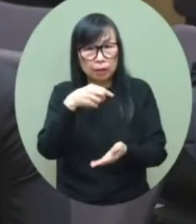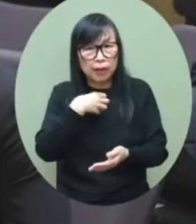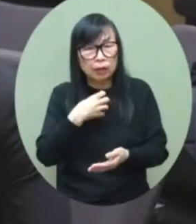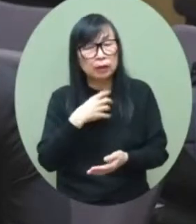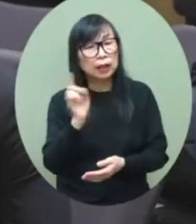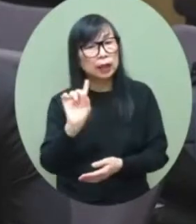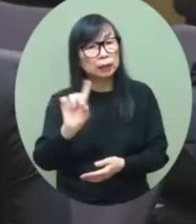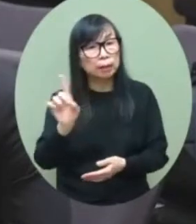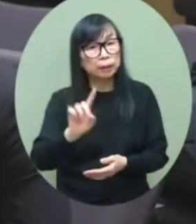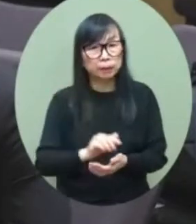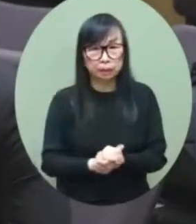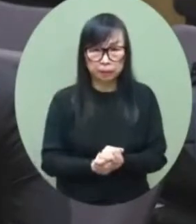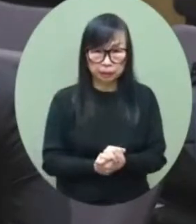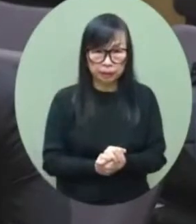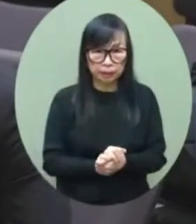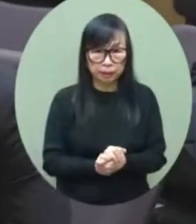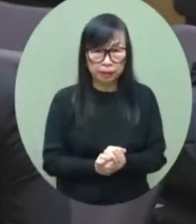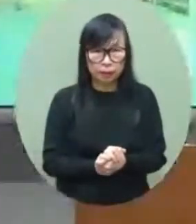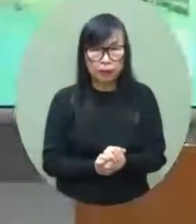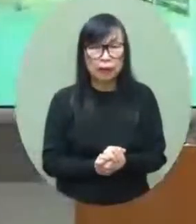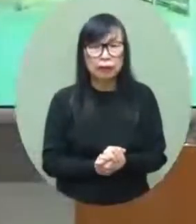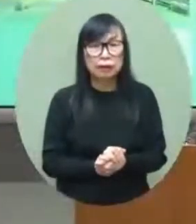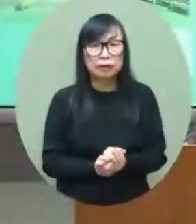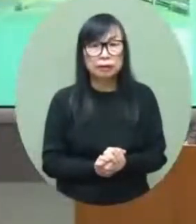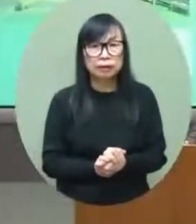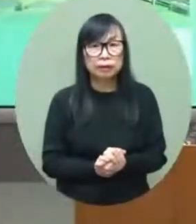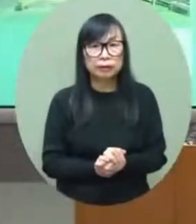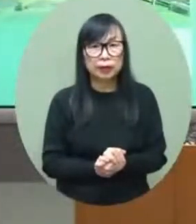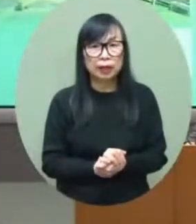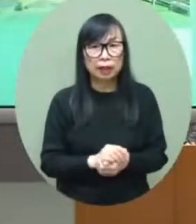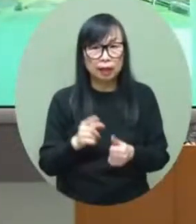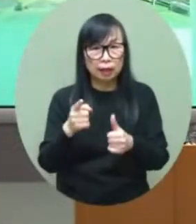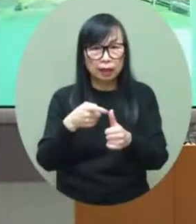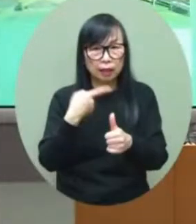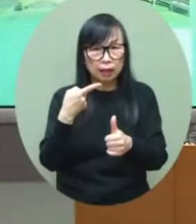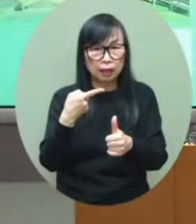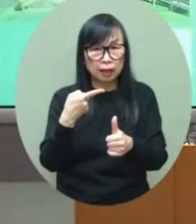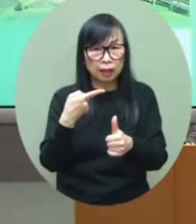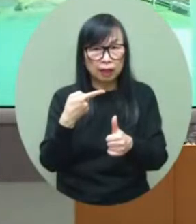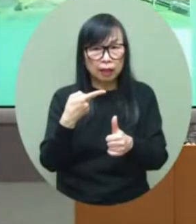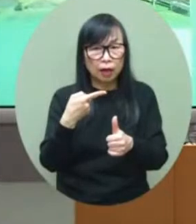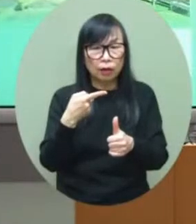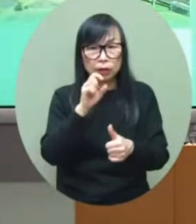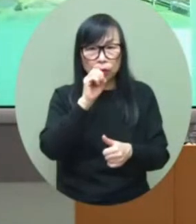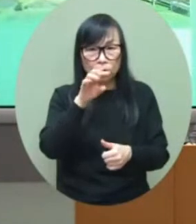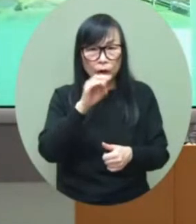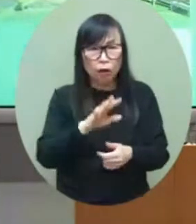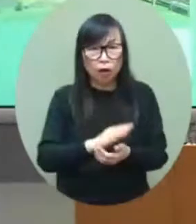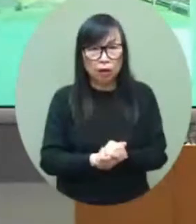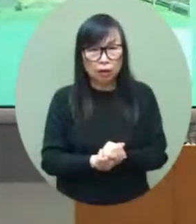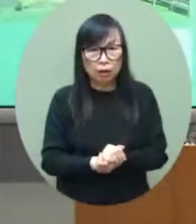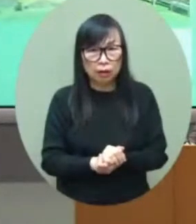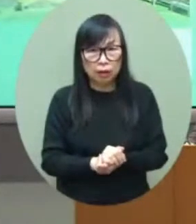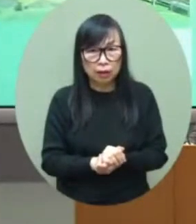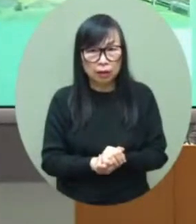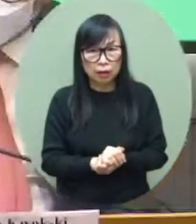of inquiry. So I want to ask the Secretary for Health, what is your view on that as a